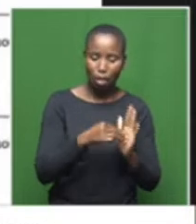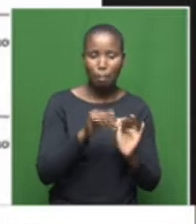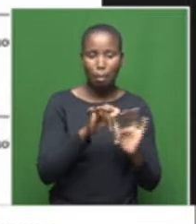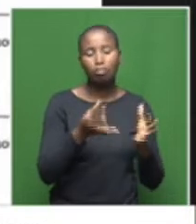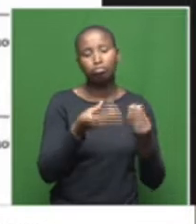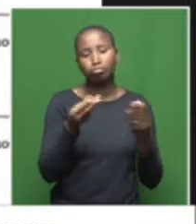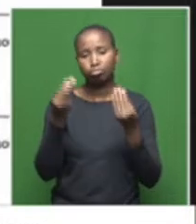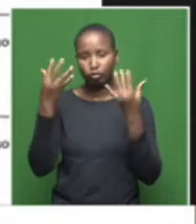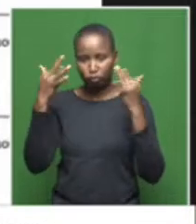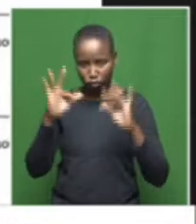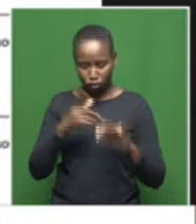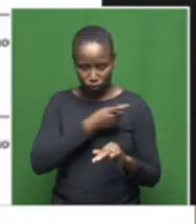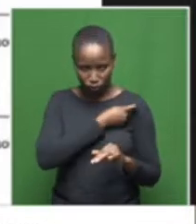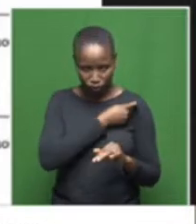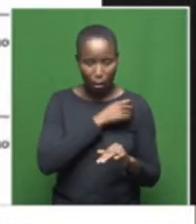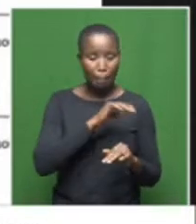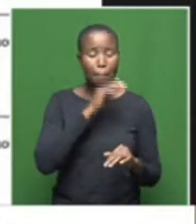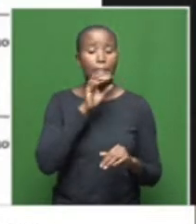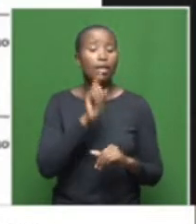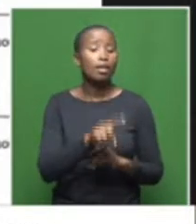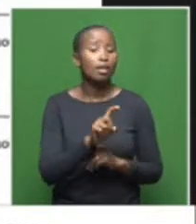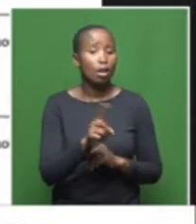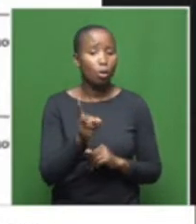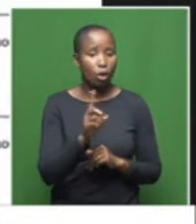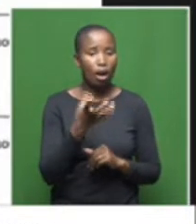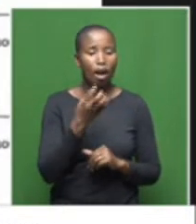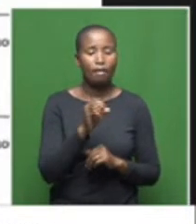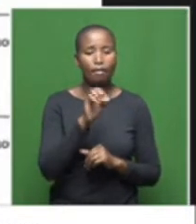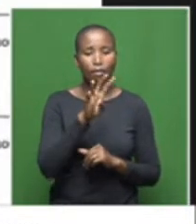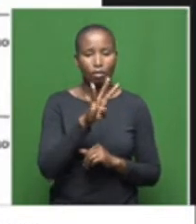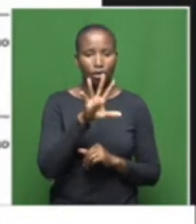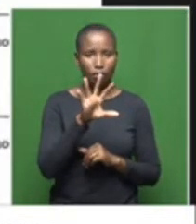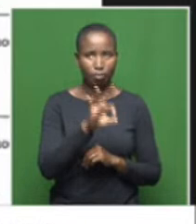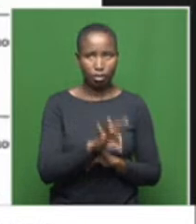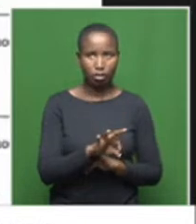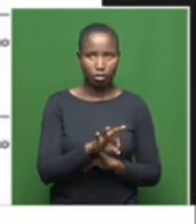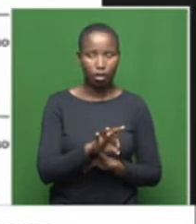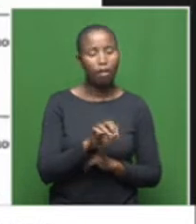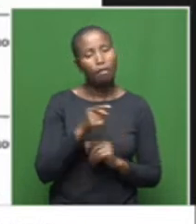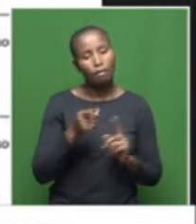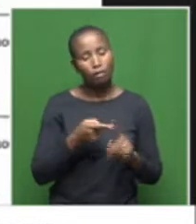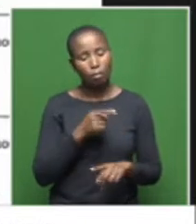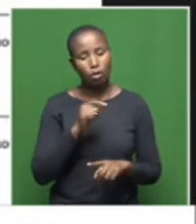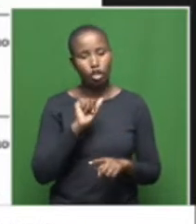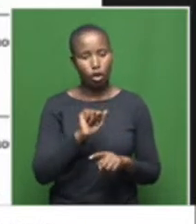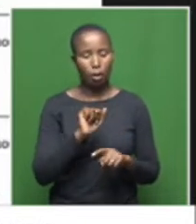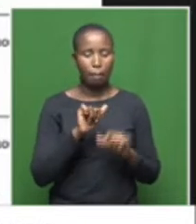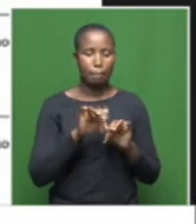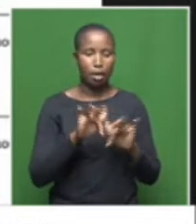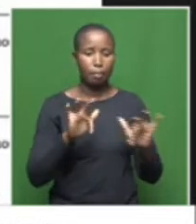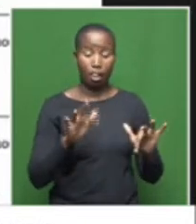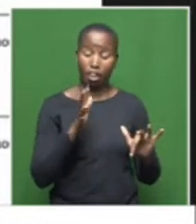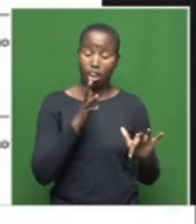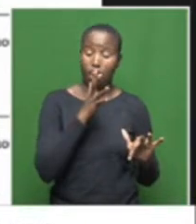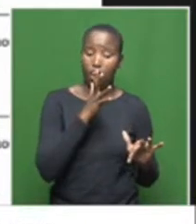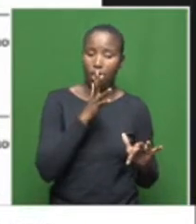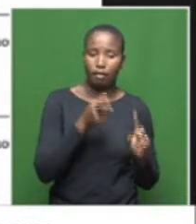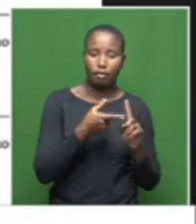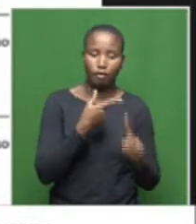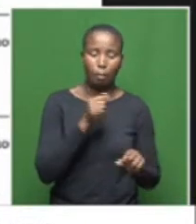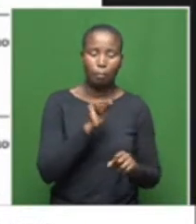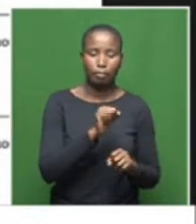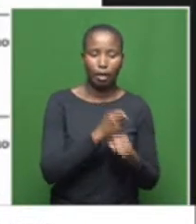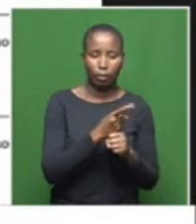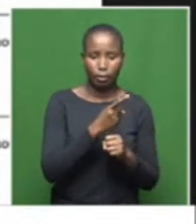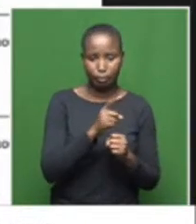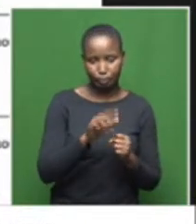a jab. Their coverage, nevertheless, stands at 45% due to the large population of Gauteng. Our biggest